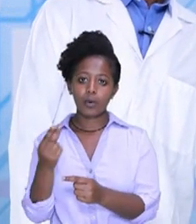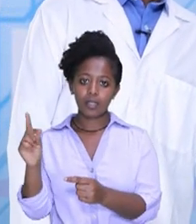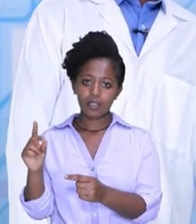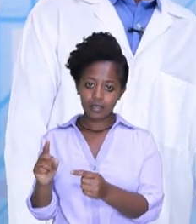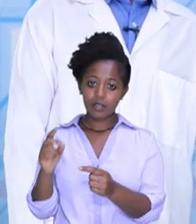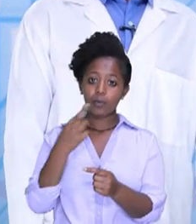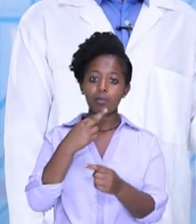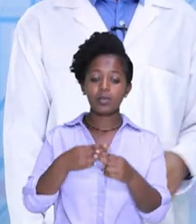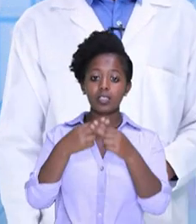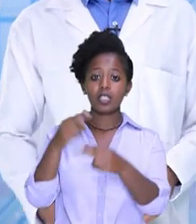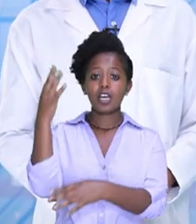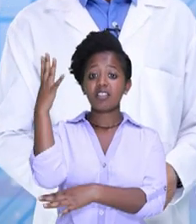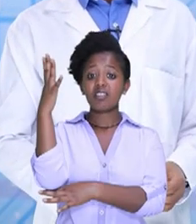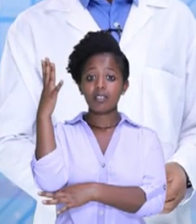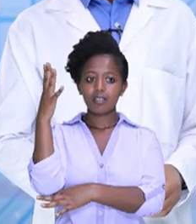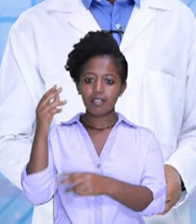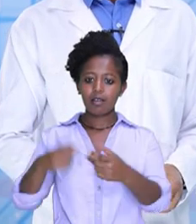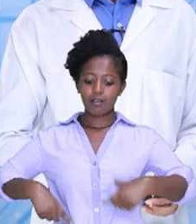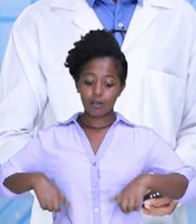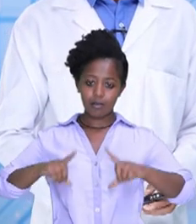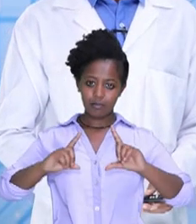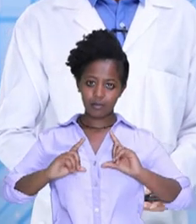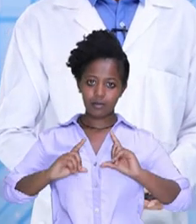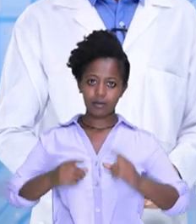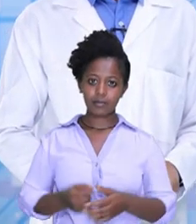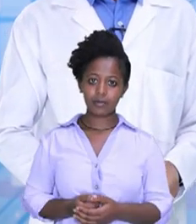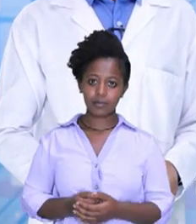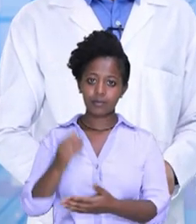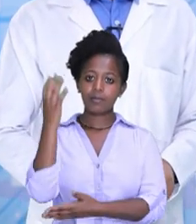These animals are called tree climbing animals.